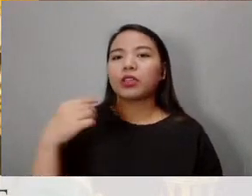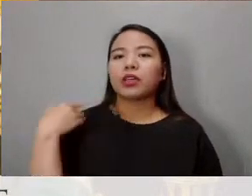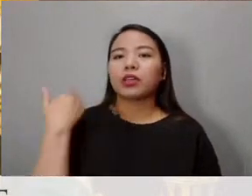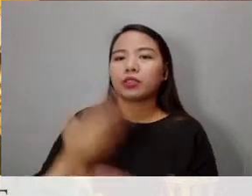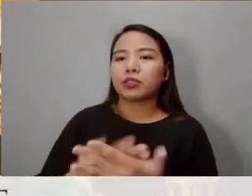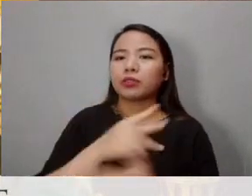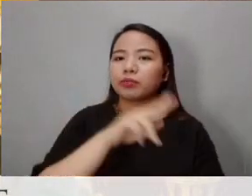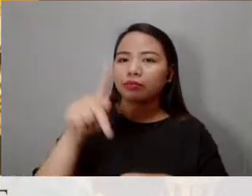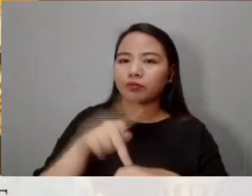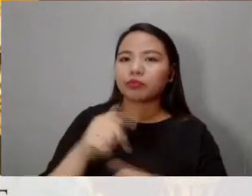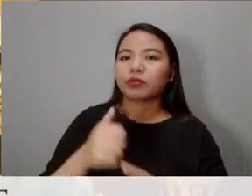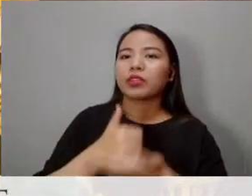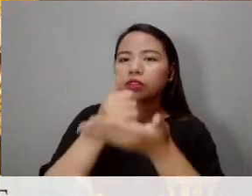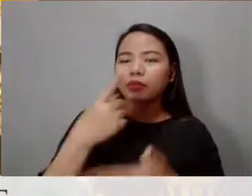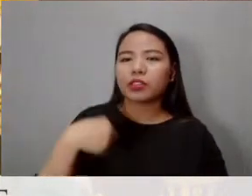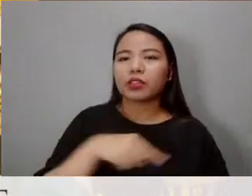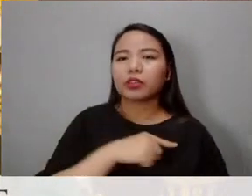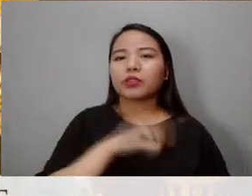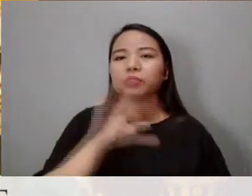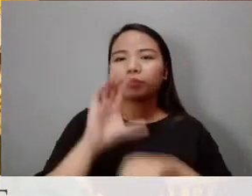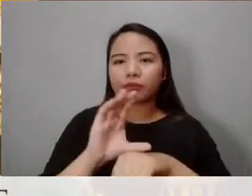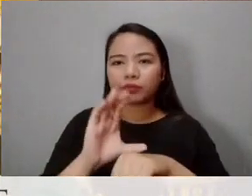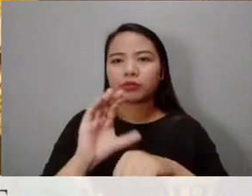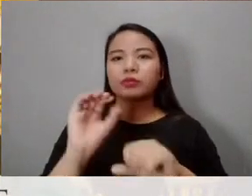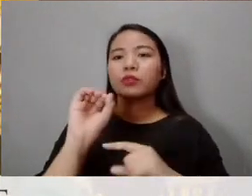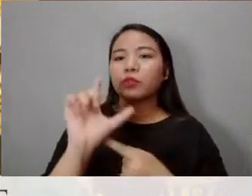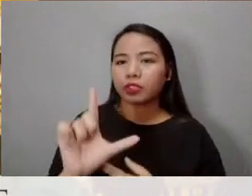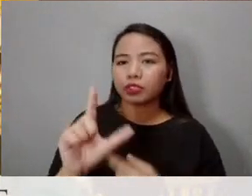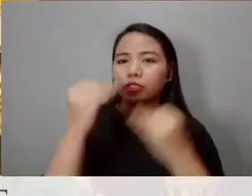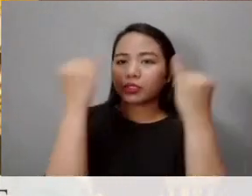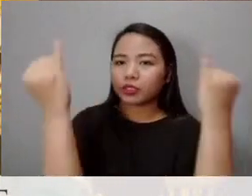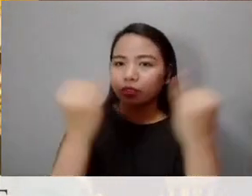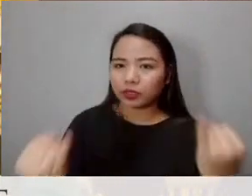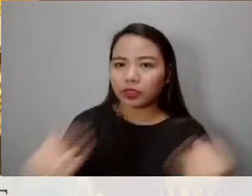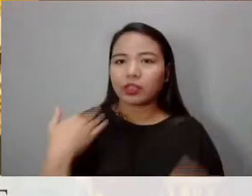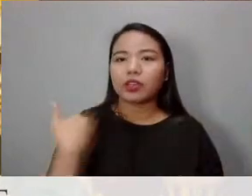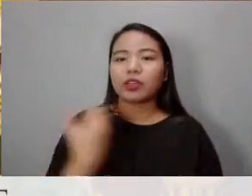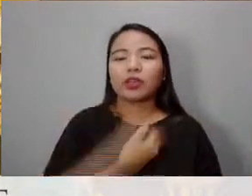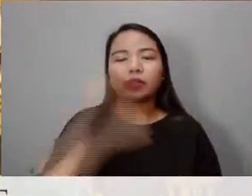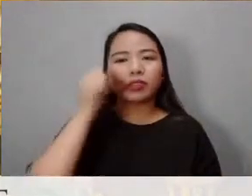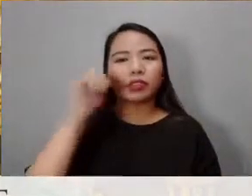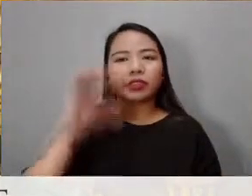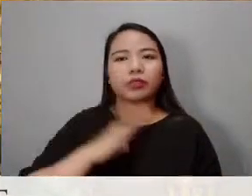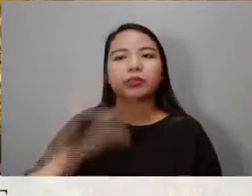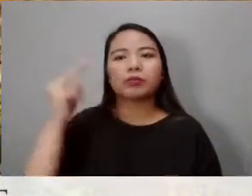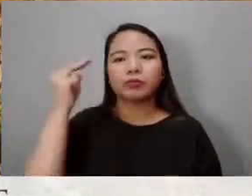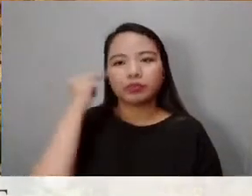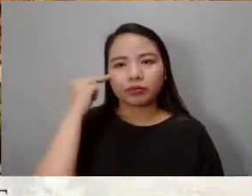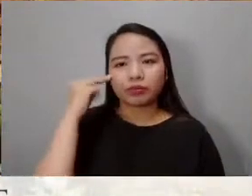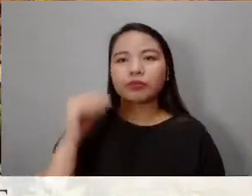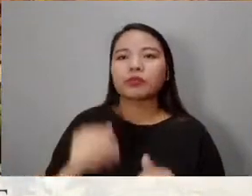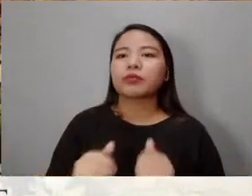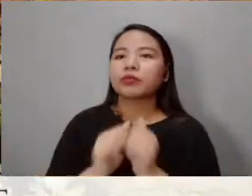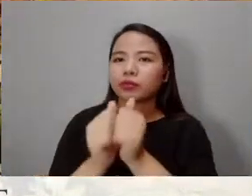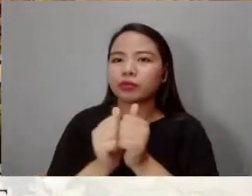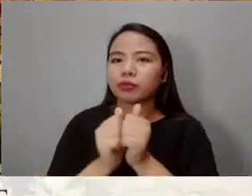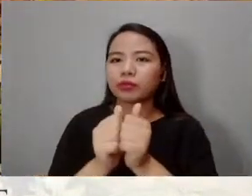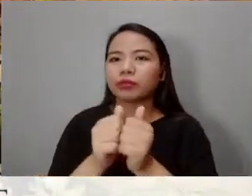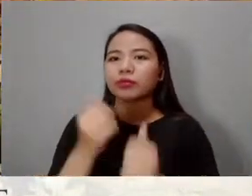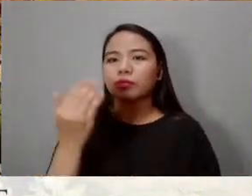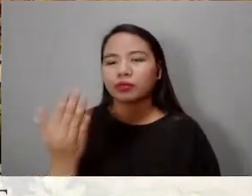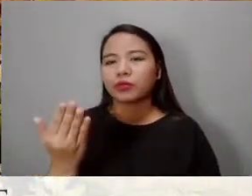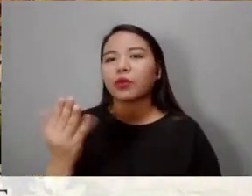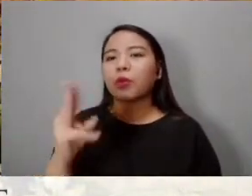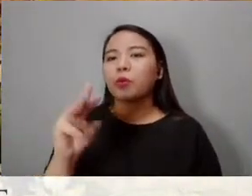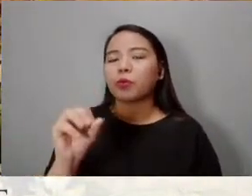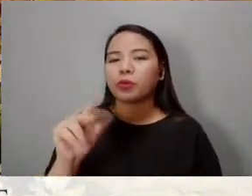Church is the original image of Our Lady of Montserrat that accompanied the 12 Benedictine monks.